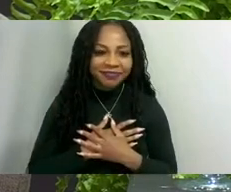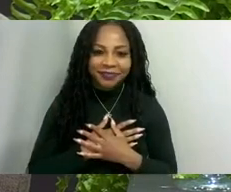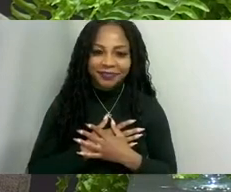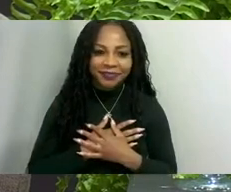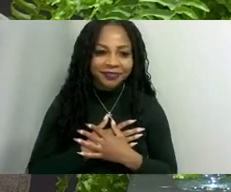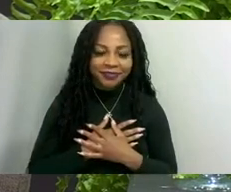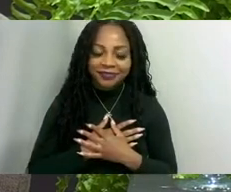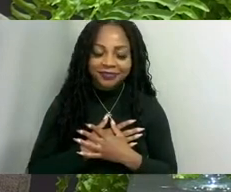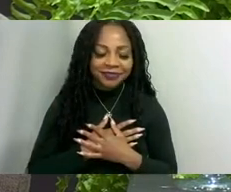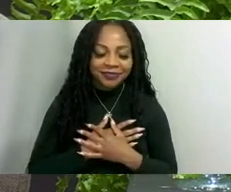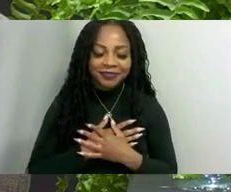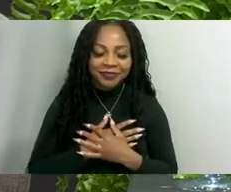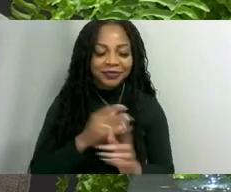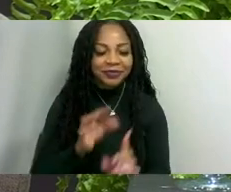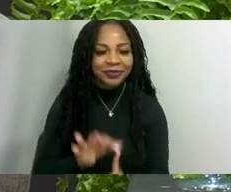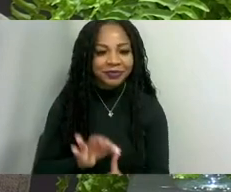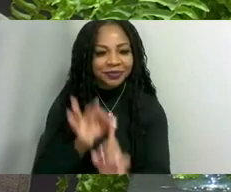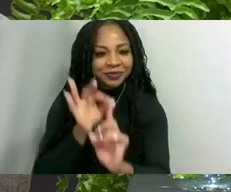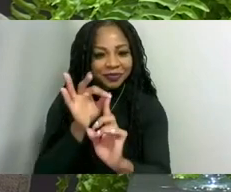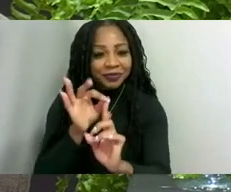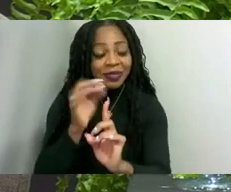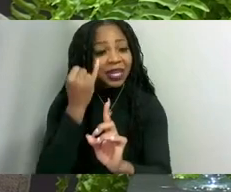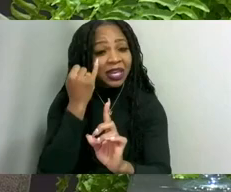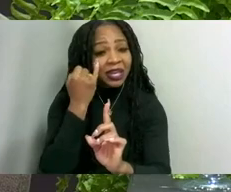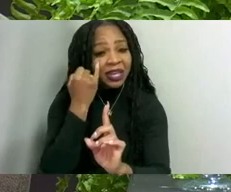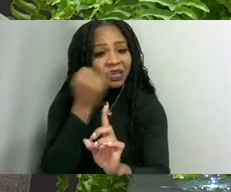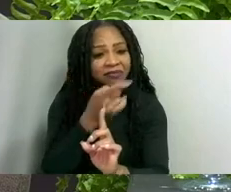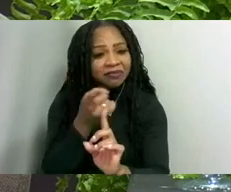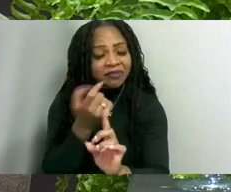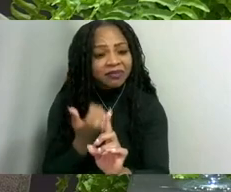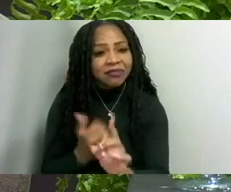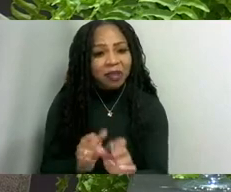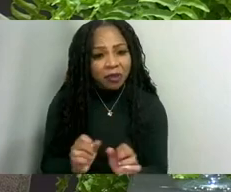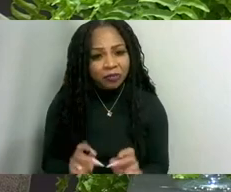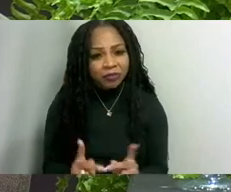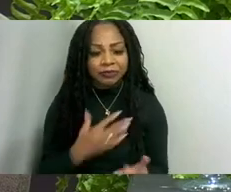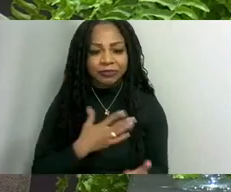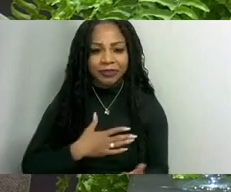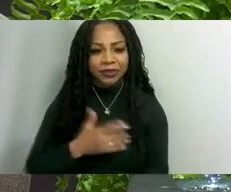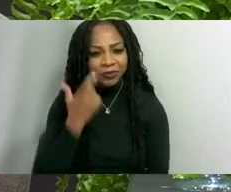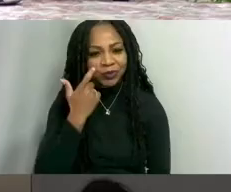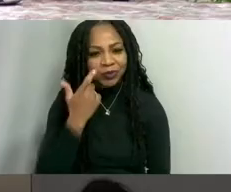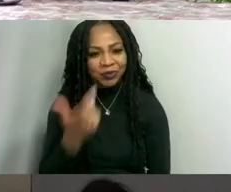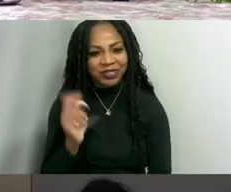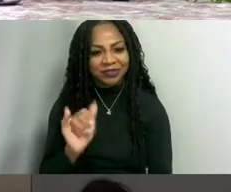very special. If you have a chance, watch this film.